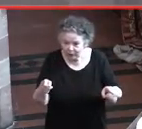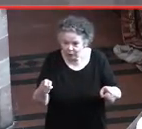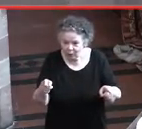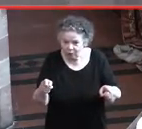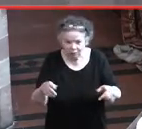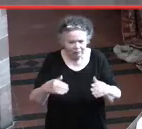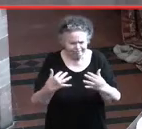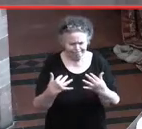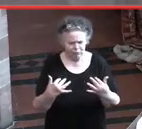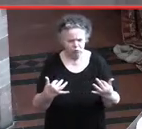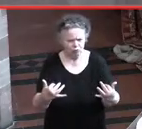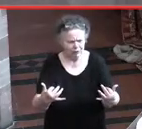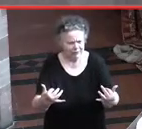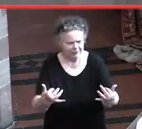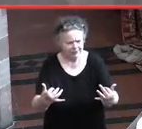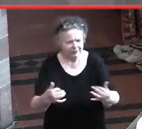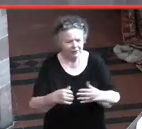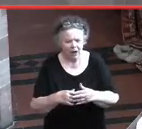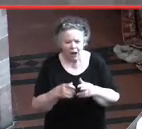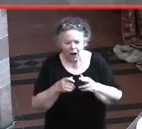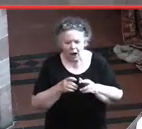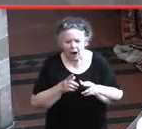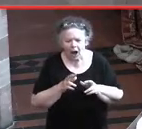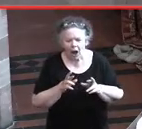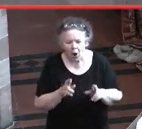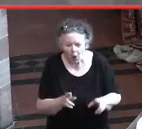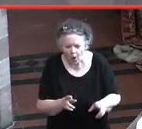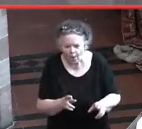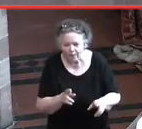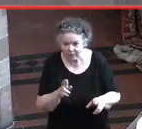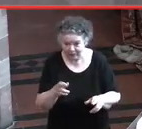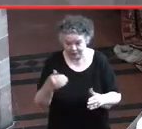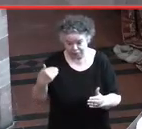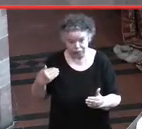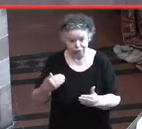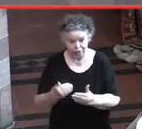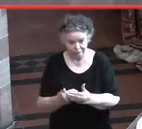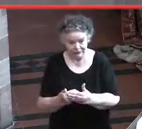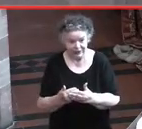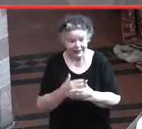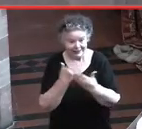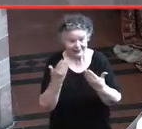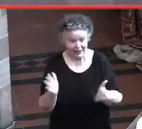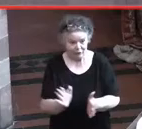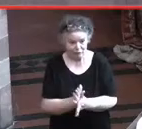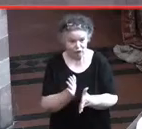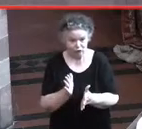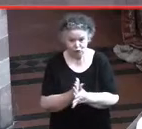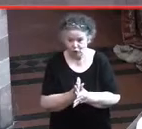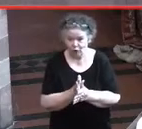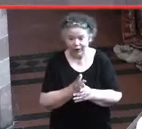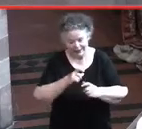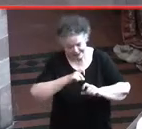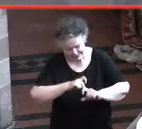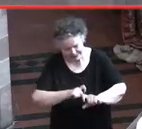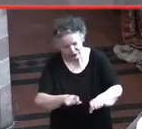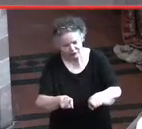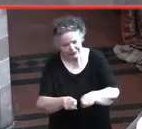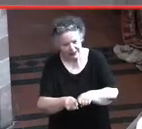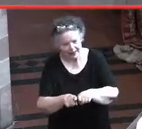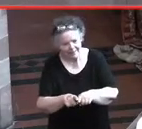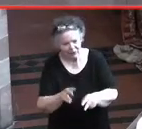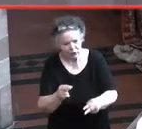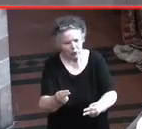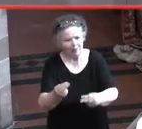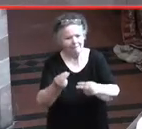congregation. And I hope it's already been a day of great joy and continue to be something that you look